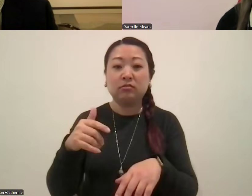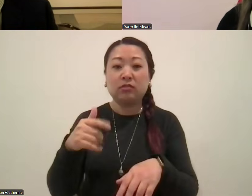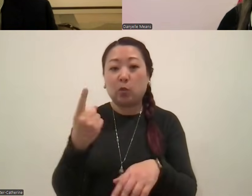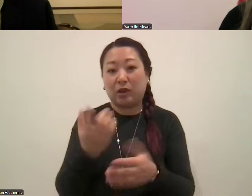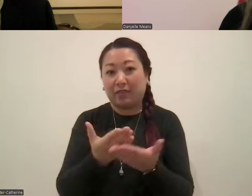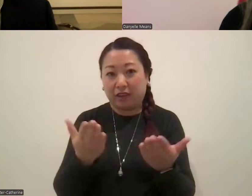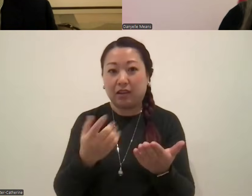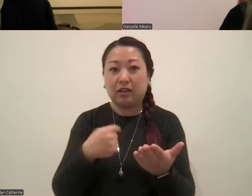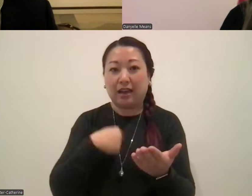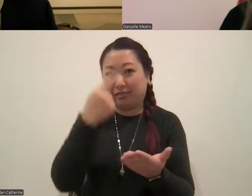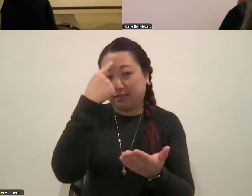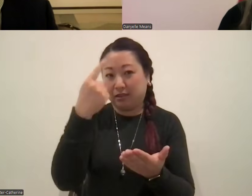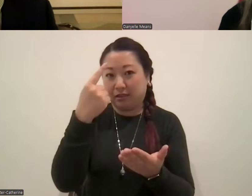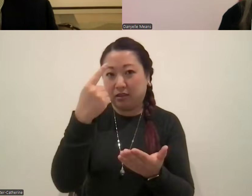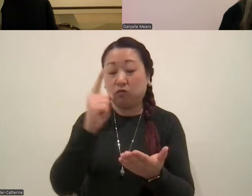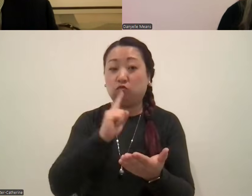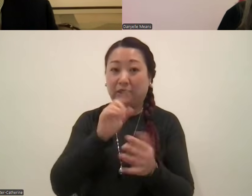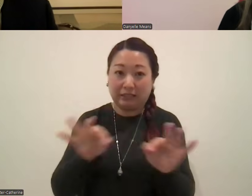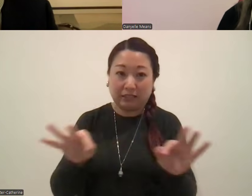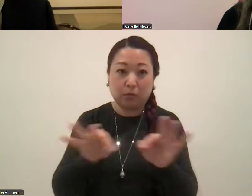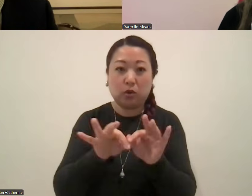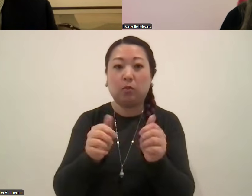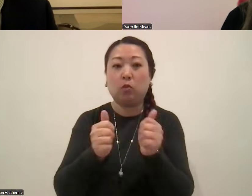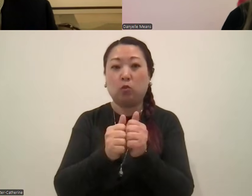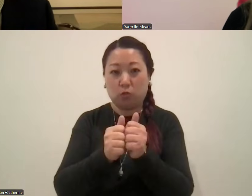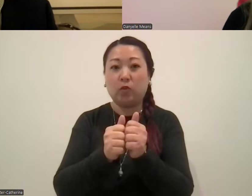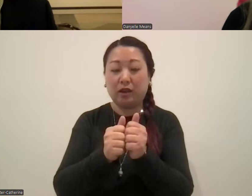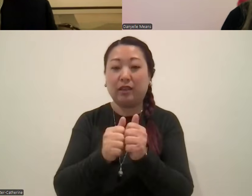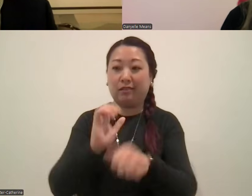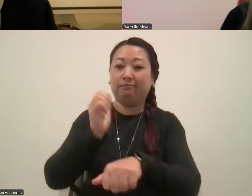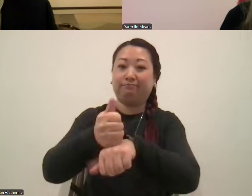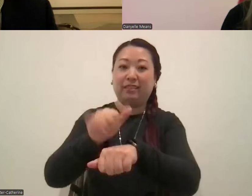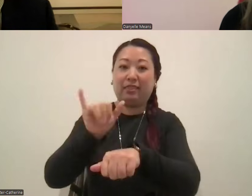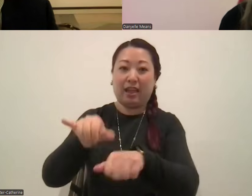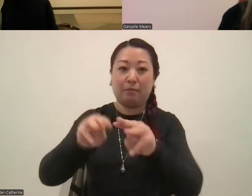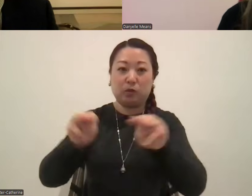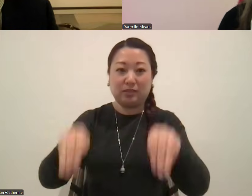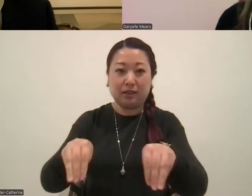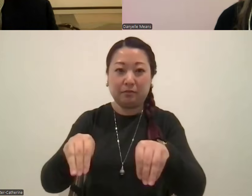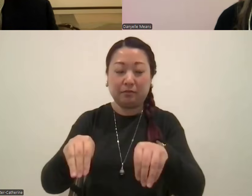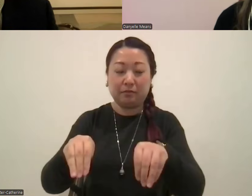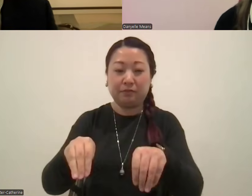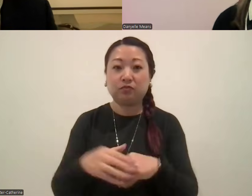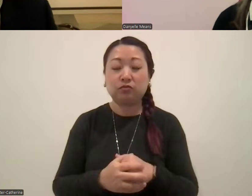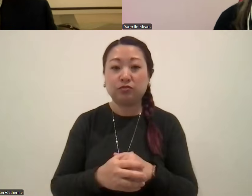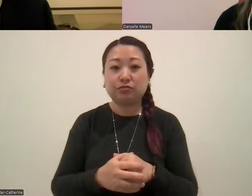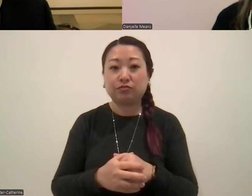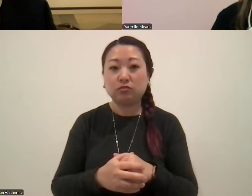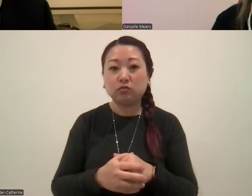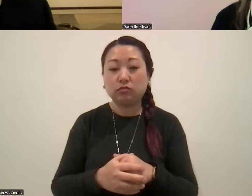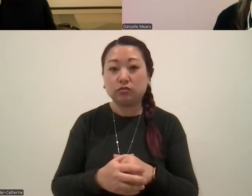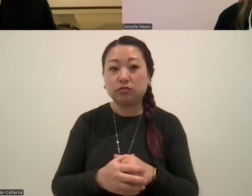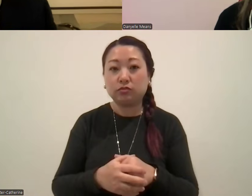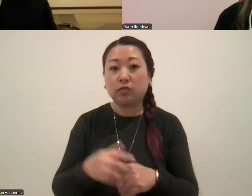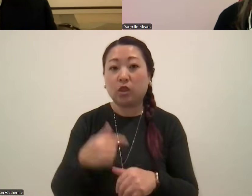that I think was really important with the establishment of that museum was that we were going to get